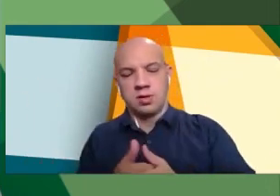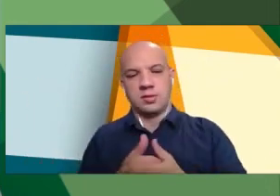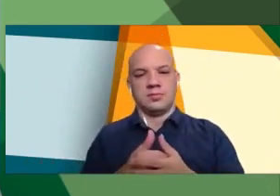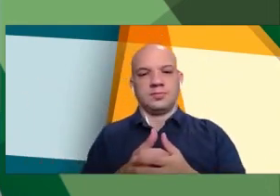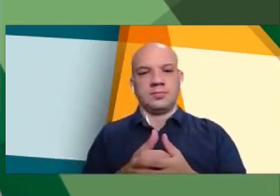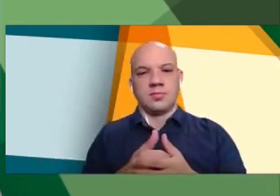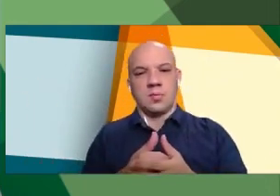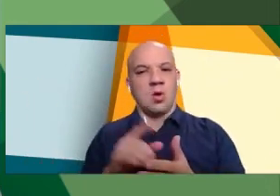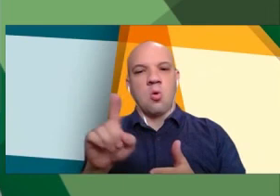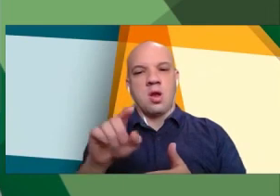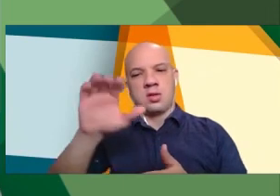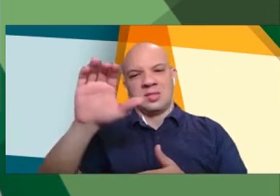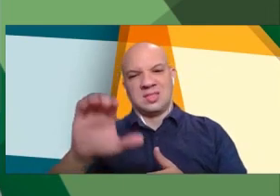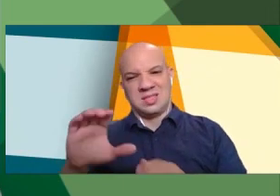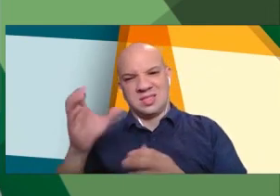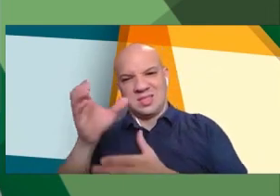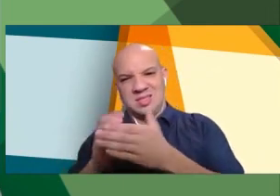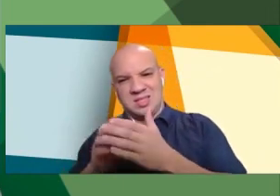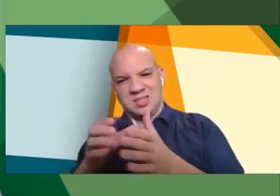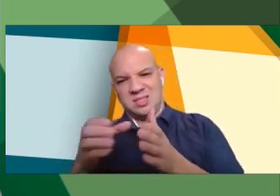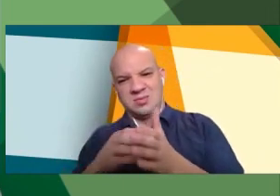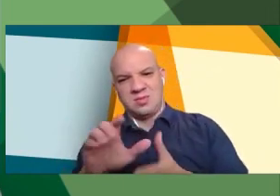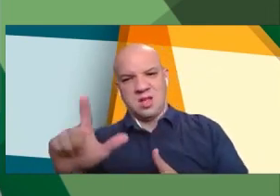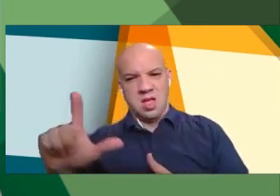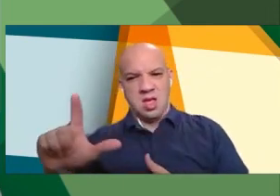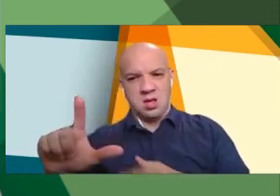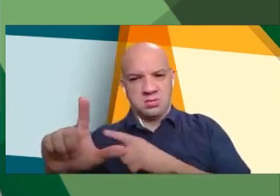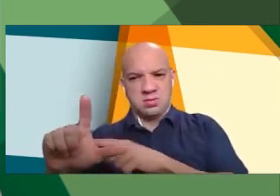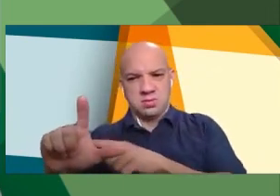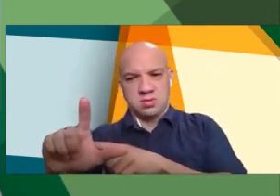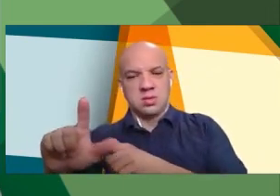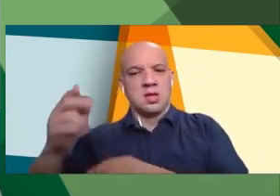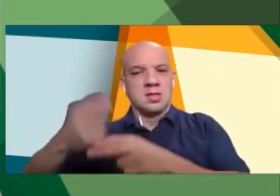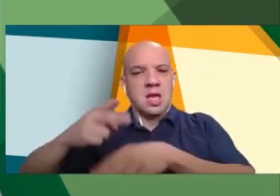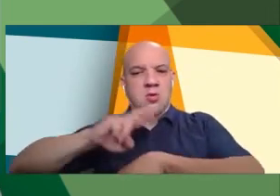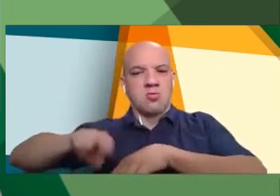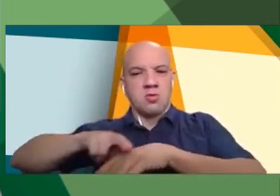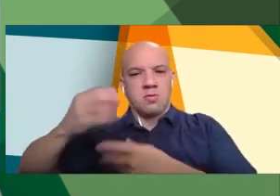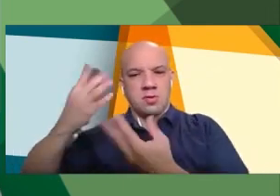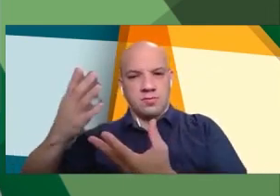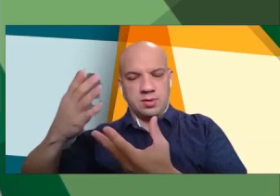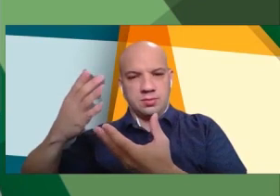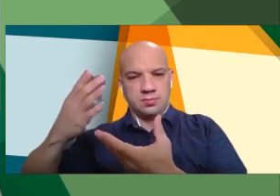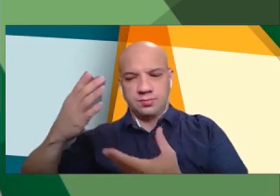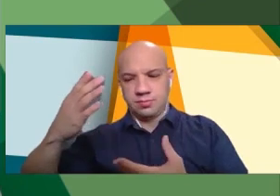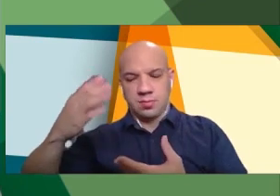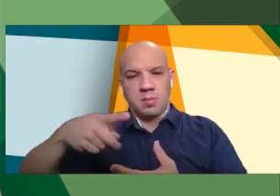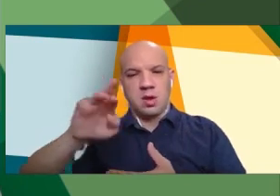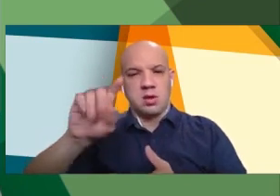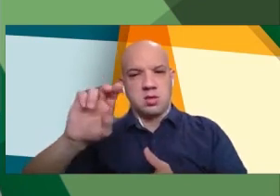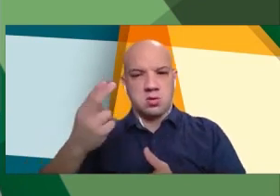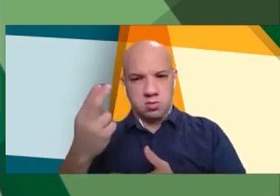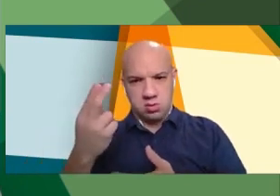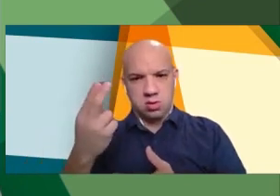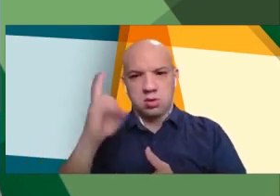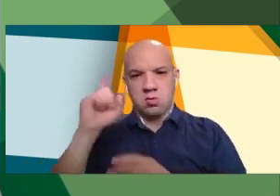L. This exhibit is called reference information, and the PRDOH We'll send via